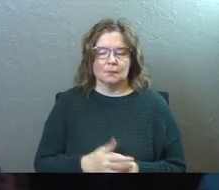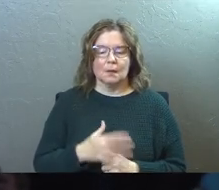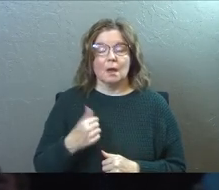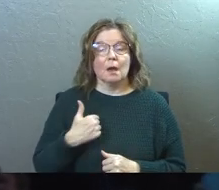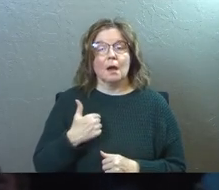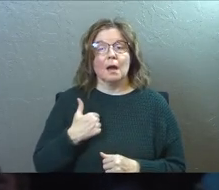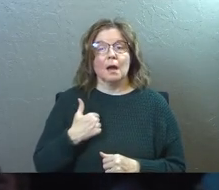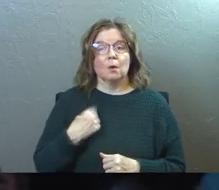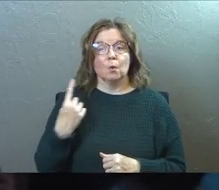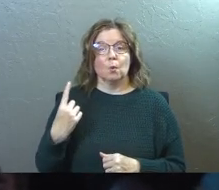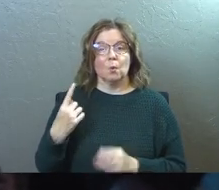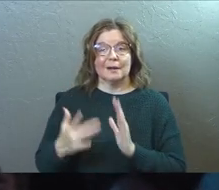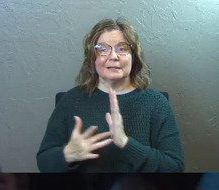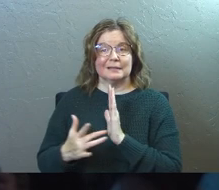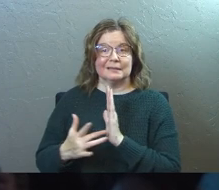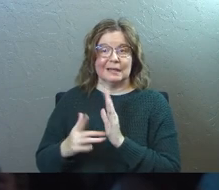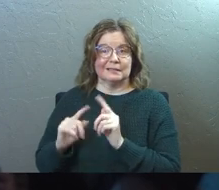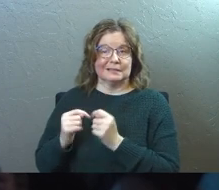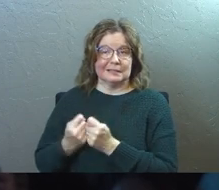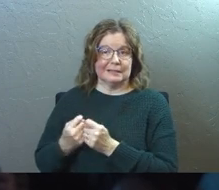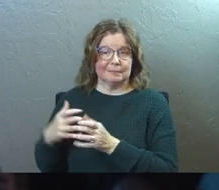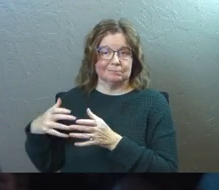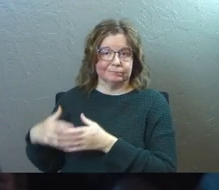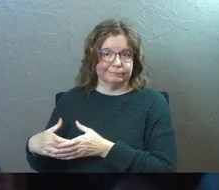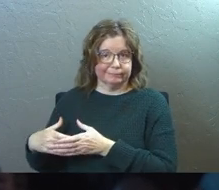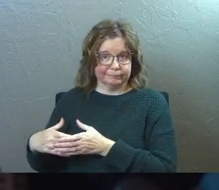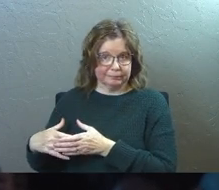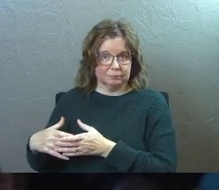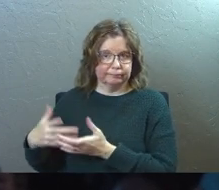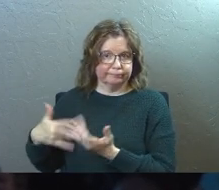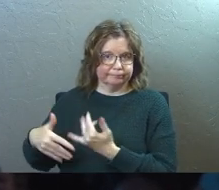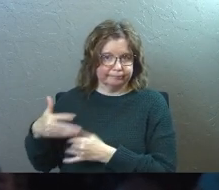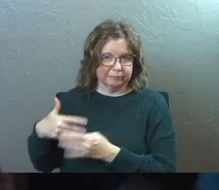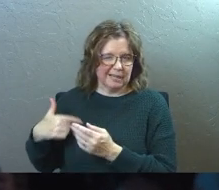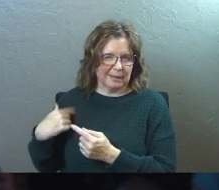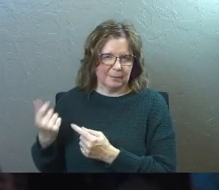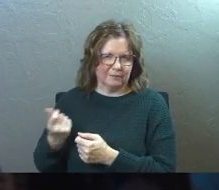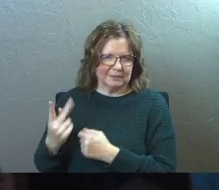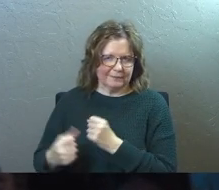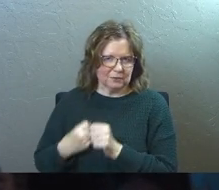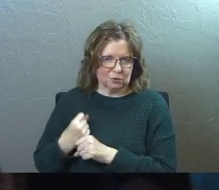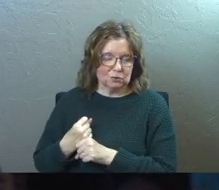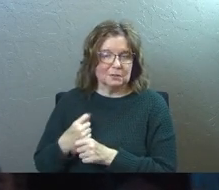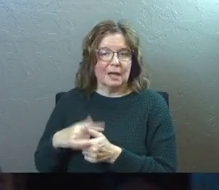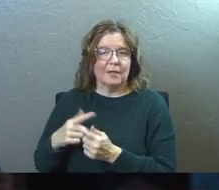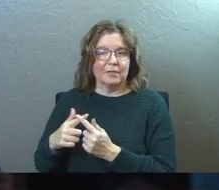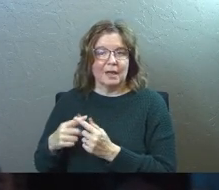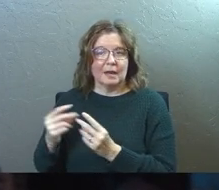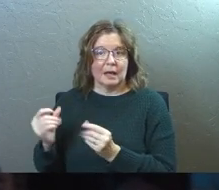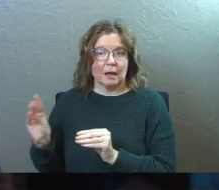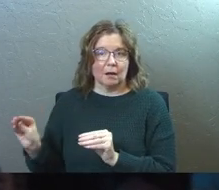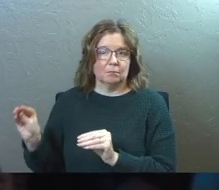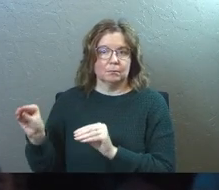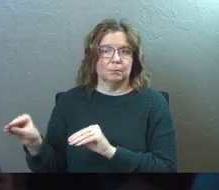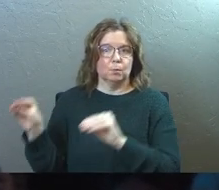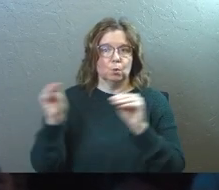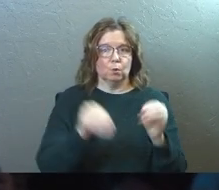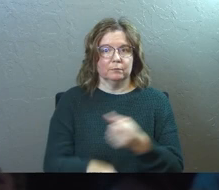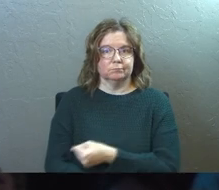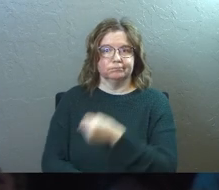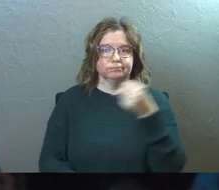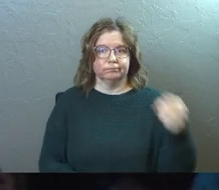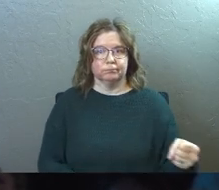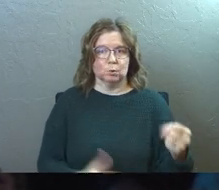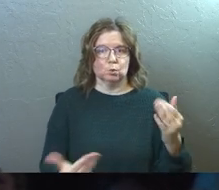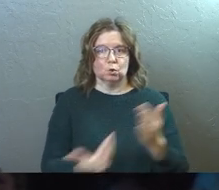And I was in one technology team, and we were, I'd been there for several years, and then I suddenly got moved to a new technology